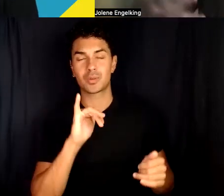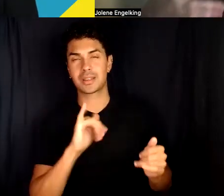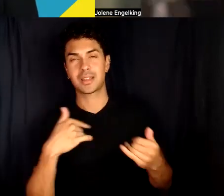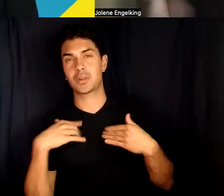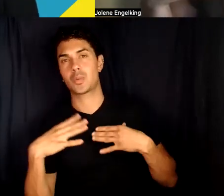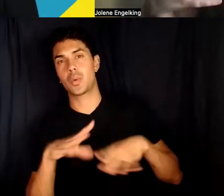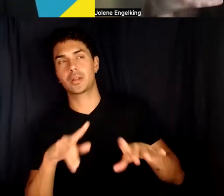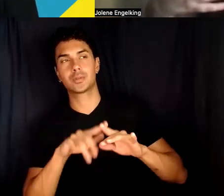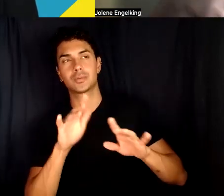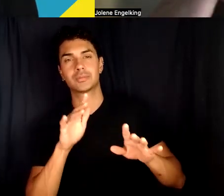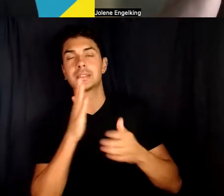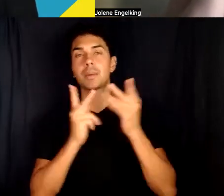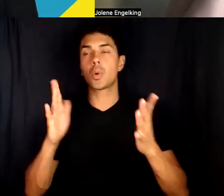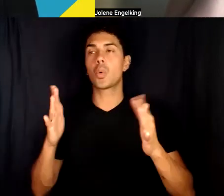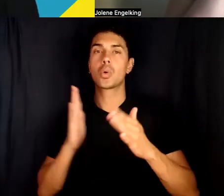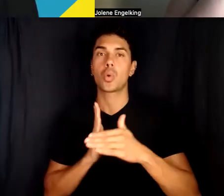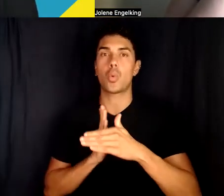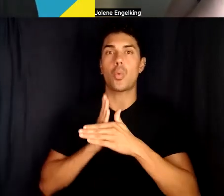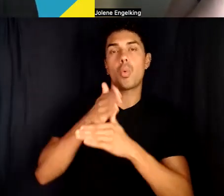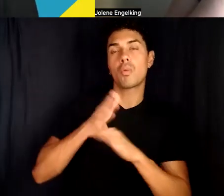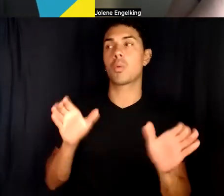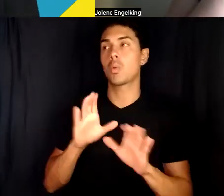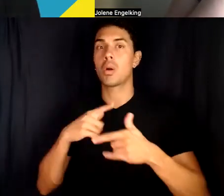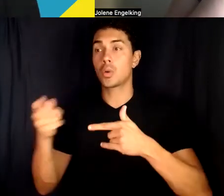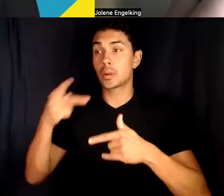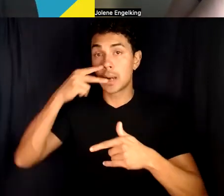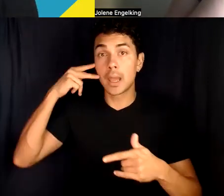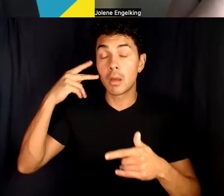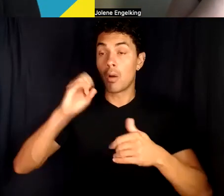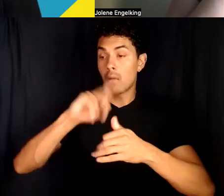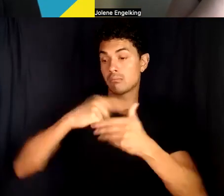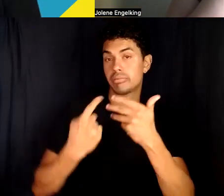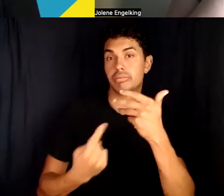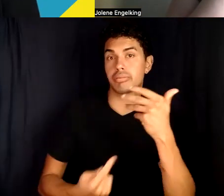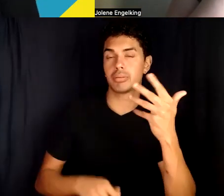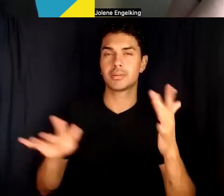of overcompensate. And I think that that's when it takes away the humanness, because